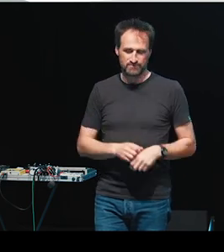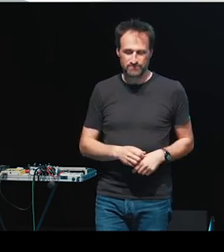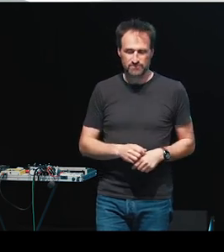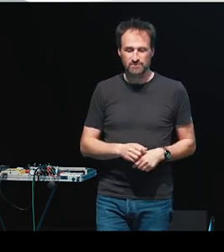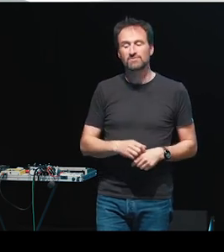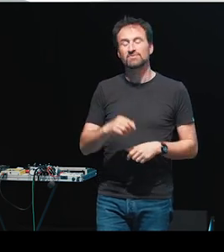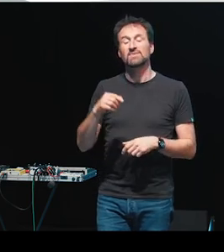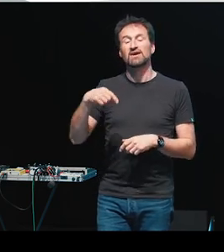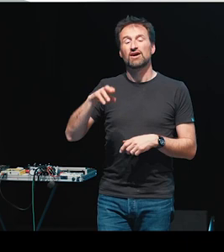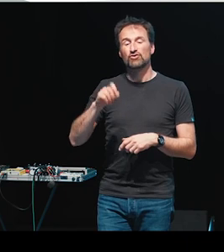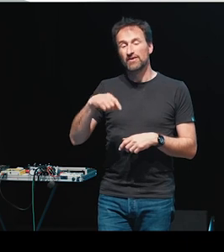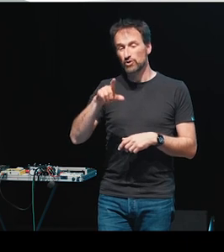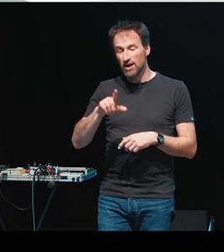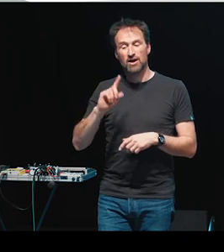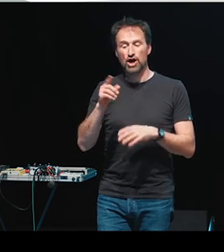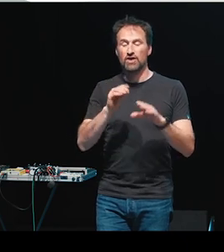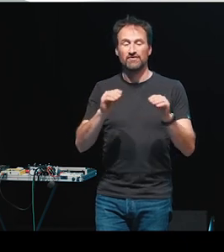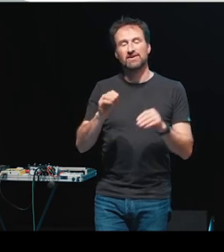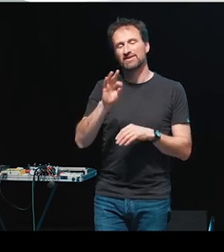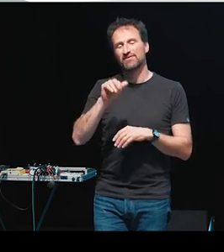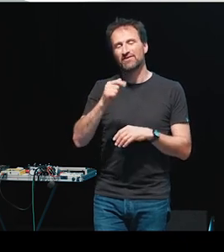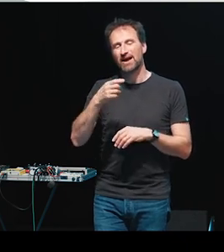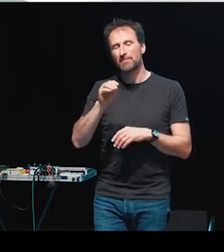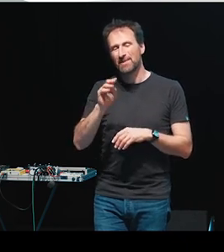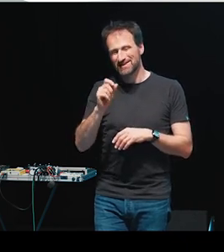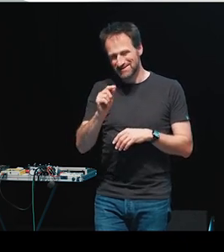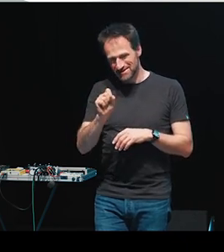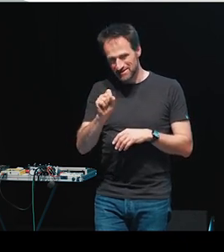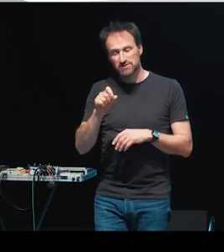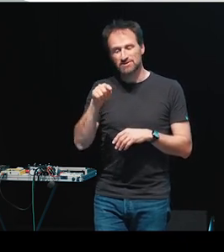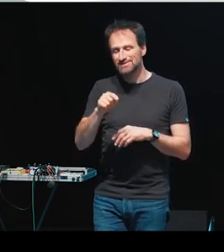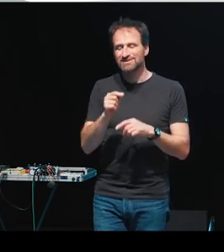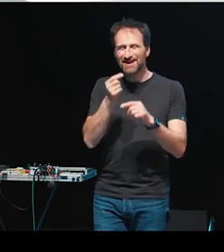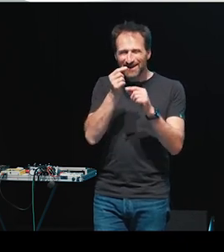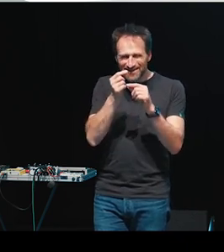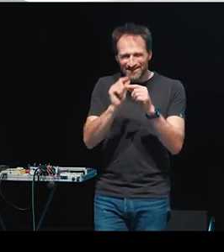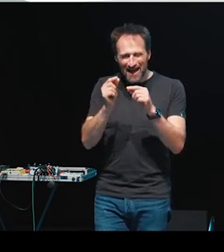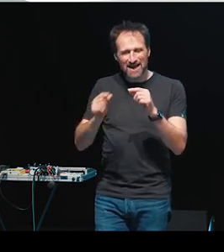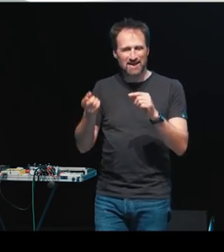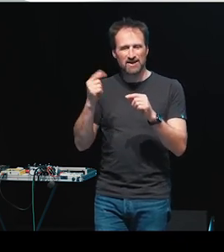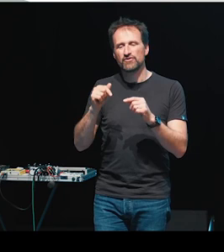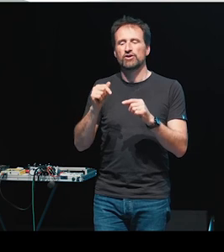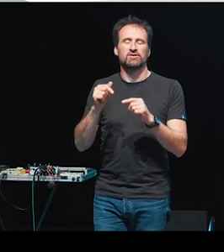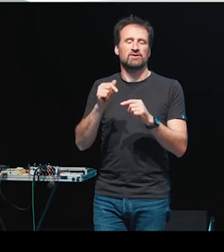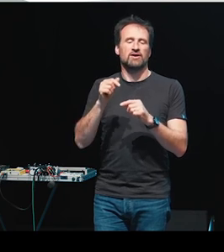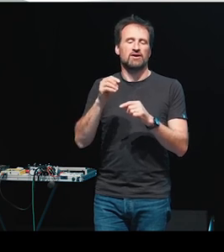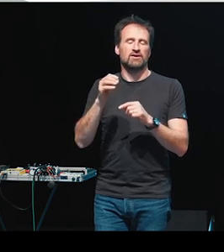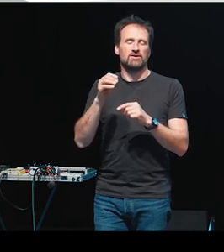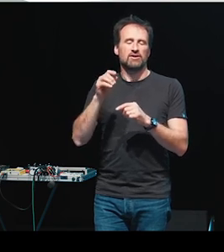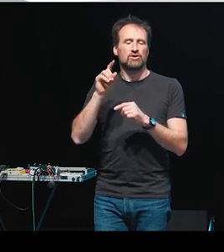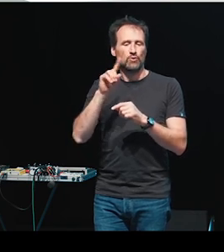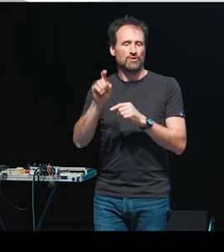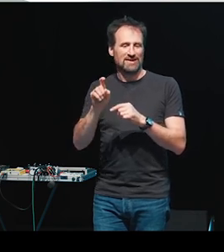GraphQL also supports fragments, and fragments are reusable portions of a GraphQL query. You can define a fragment and reuse it in multiple places in the